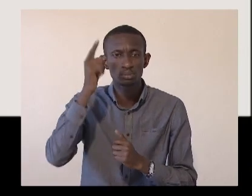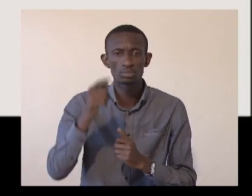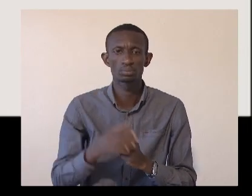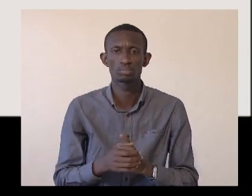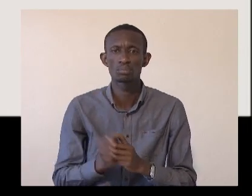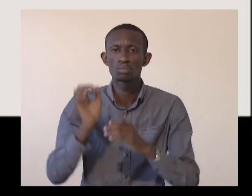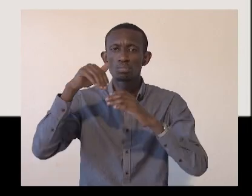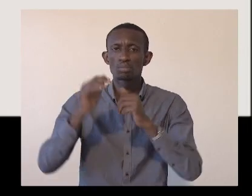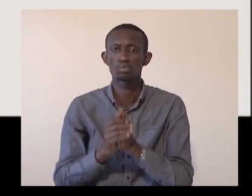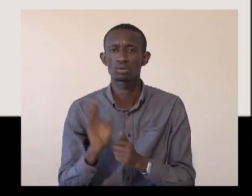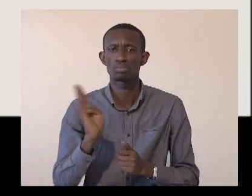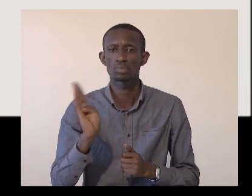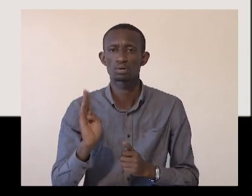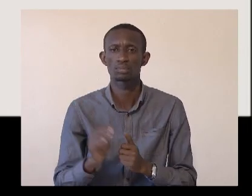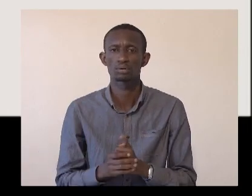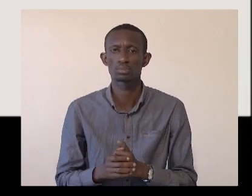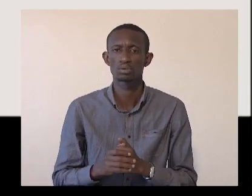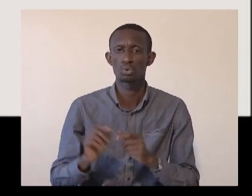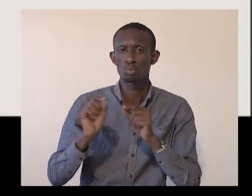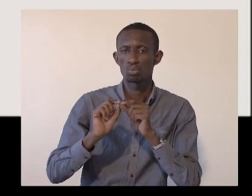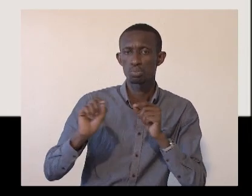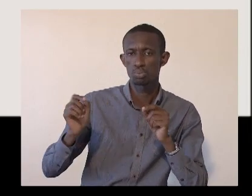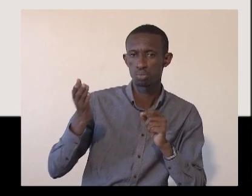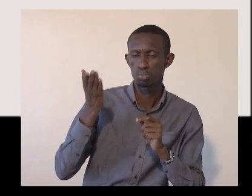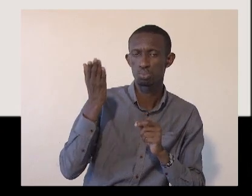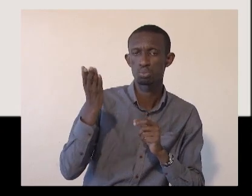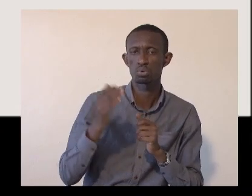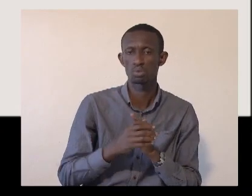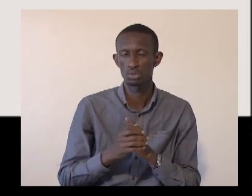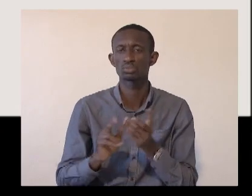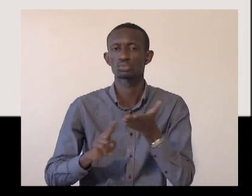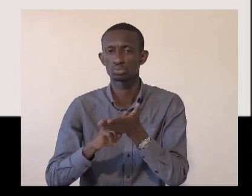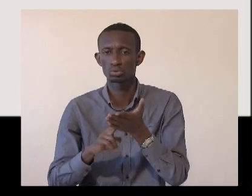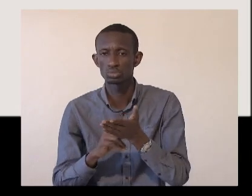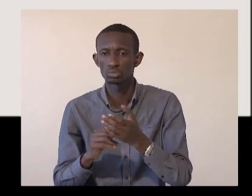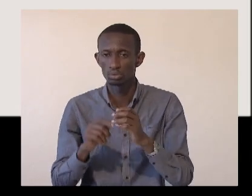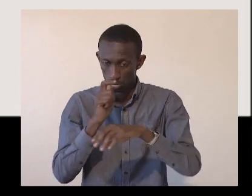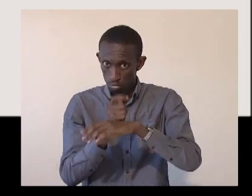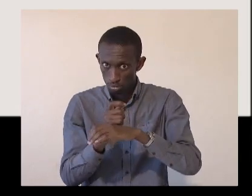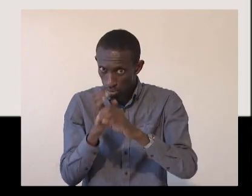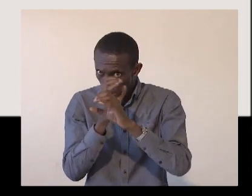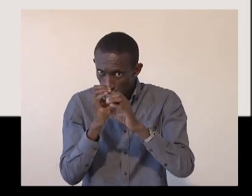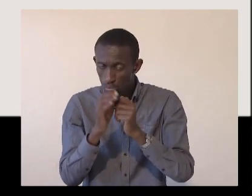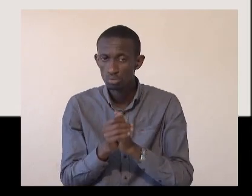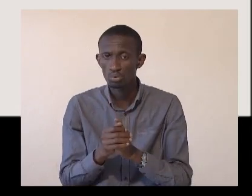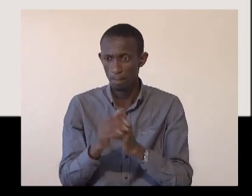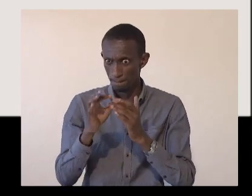in biology, it is this lime water we use to test for the presence of carbon